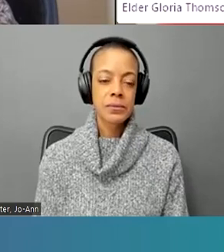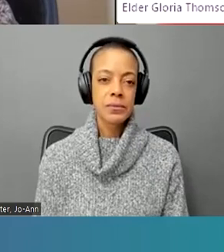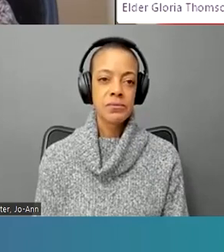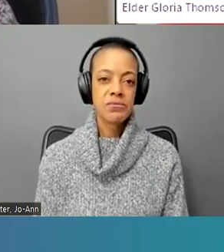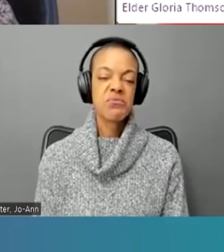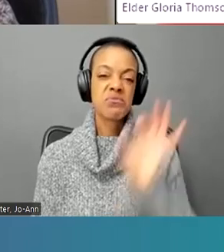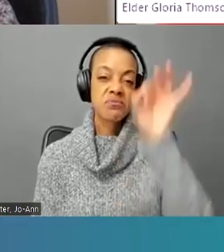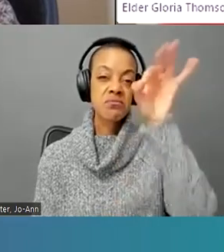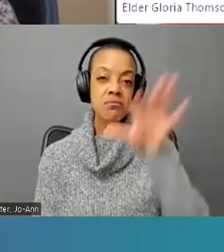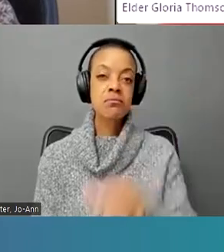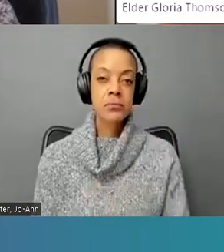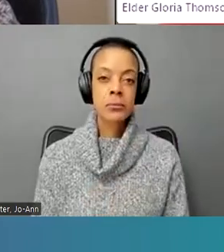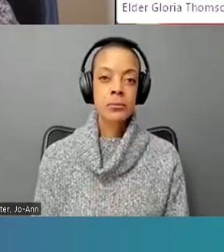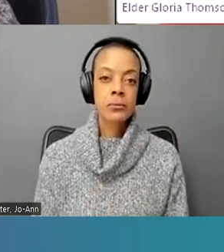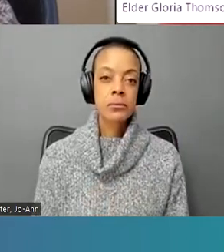And I just think that it's really